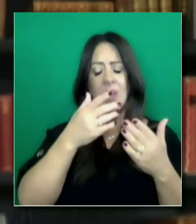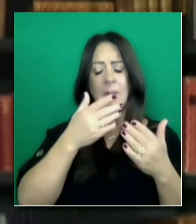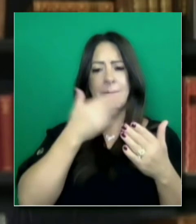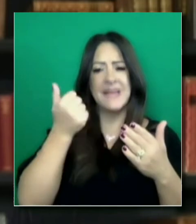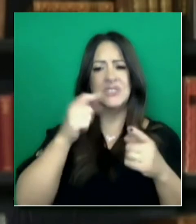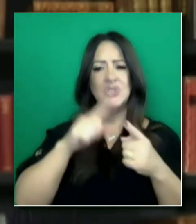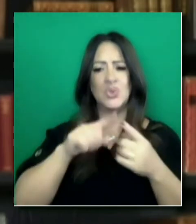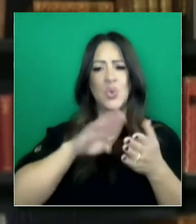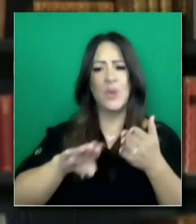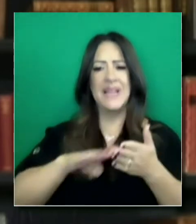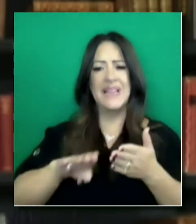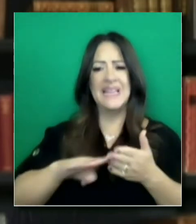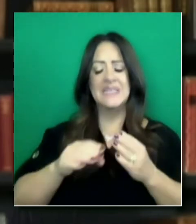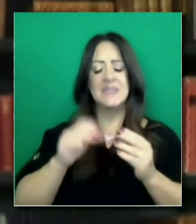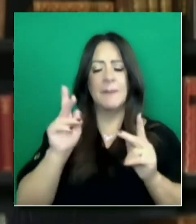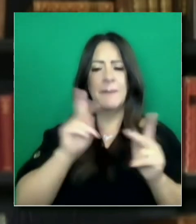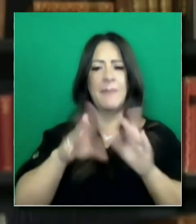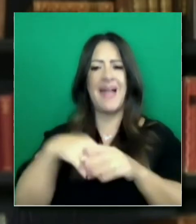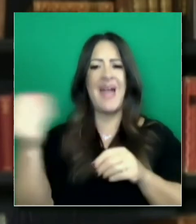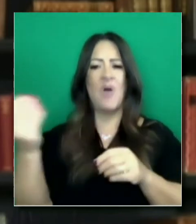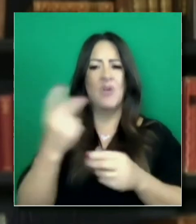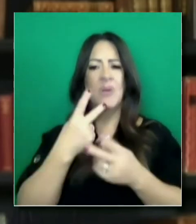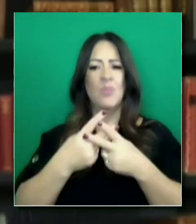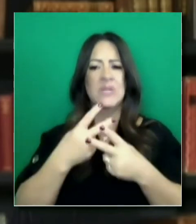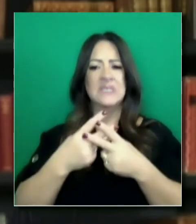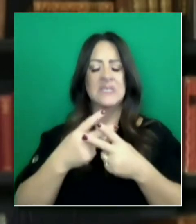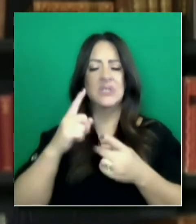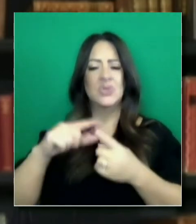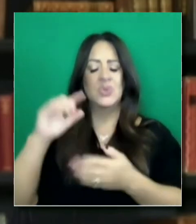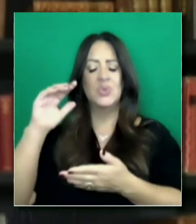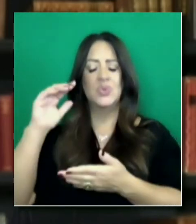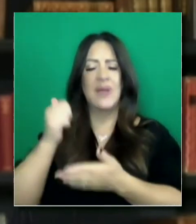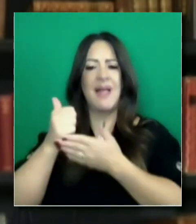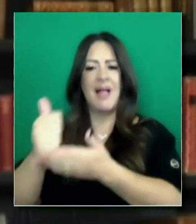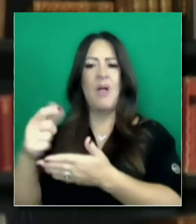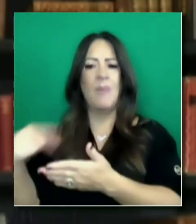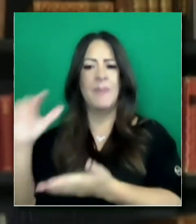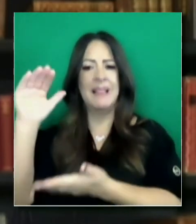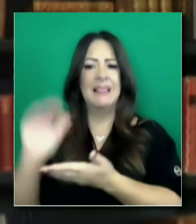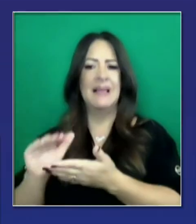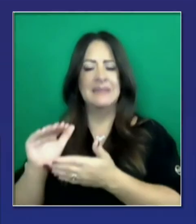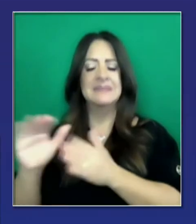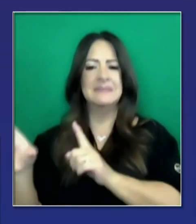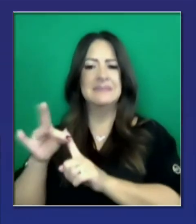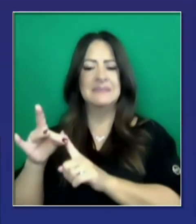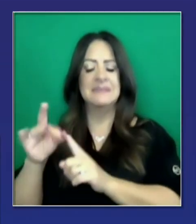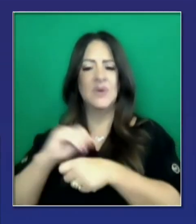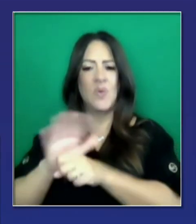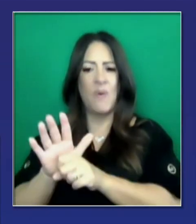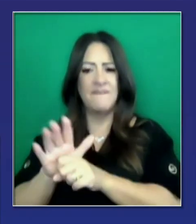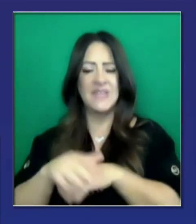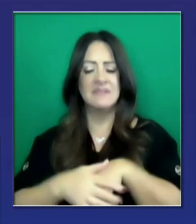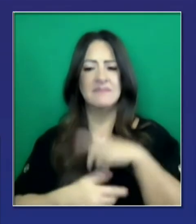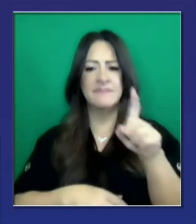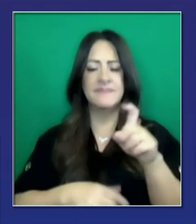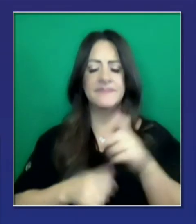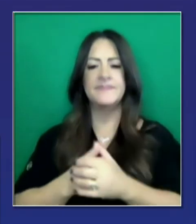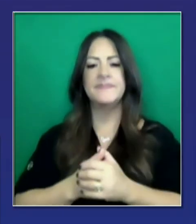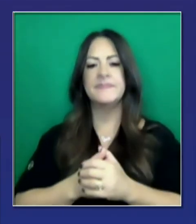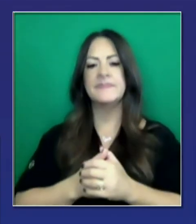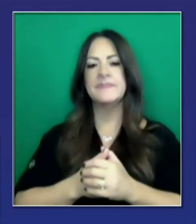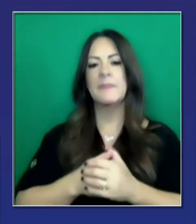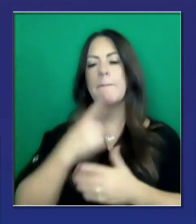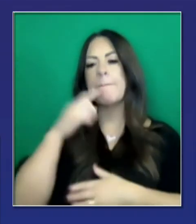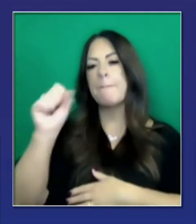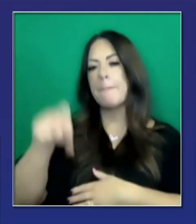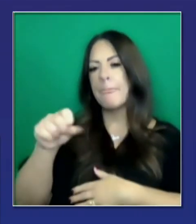outbreaks? Yeah, I appreciate it. Let me go to a slide here just to give you the current focused efforts. And I'll back up.